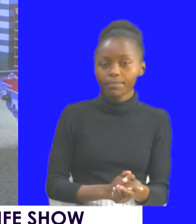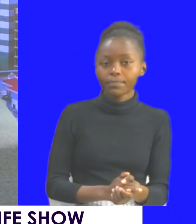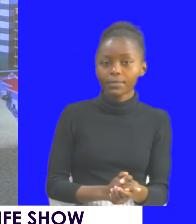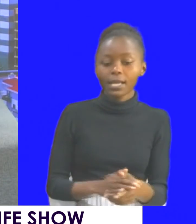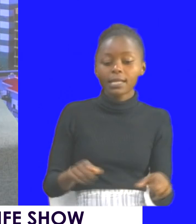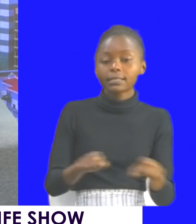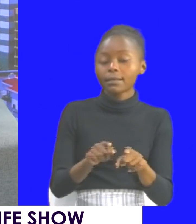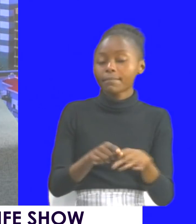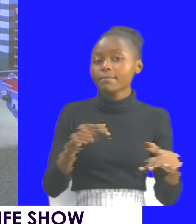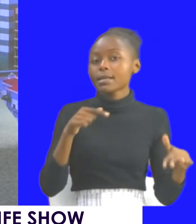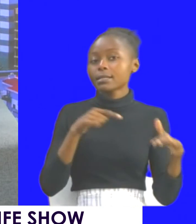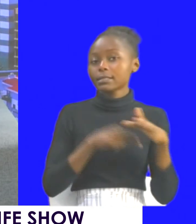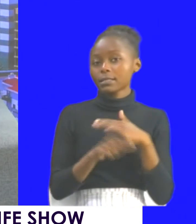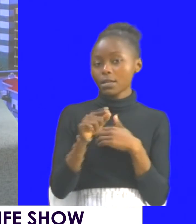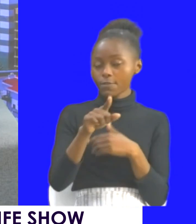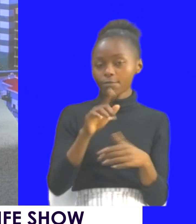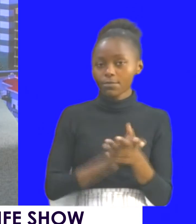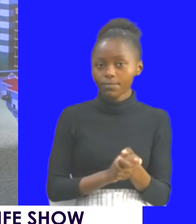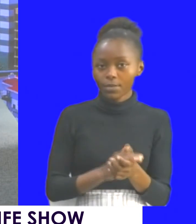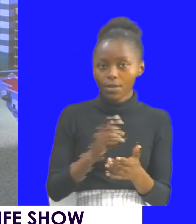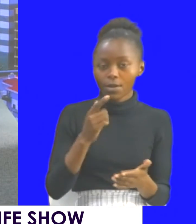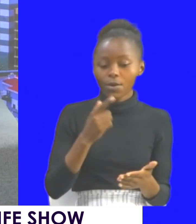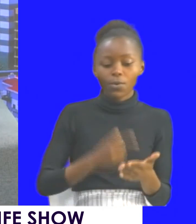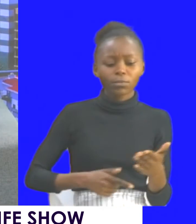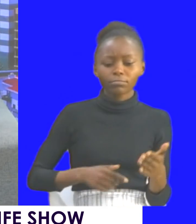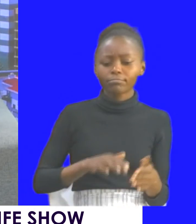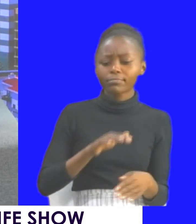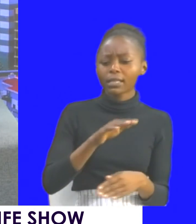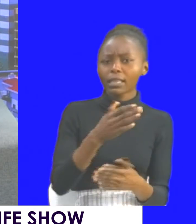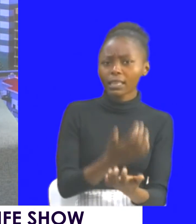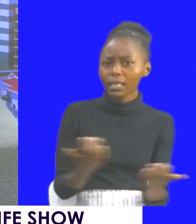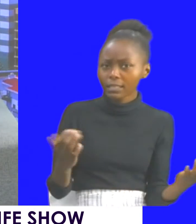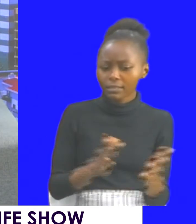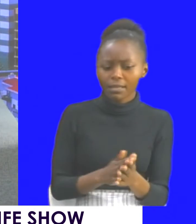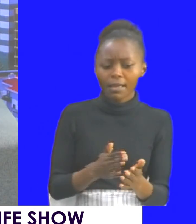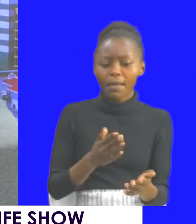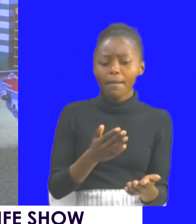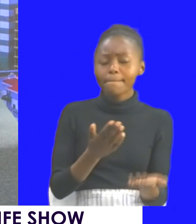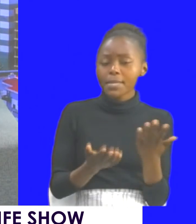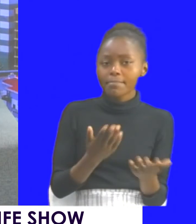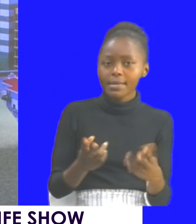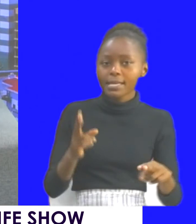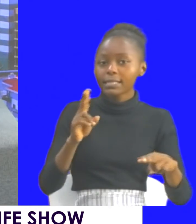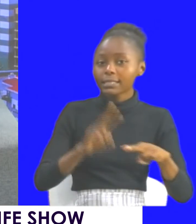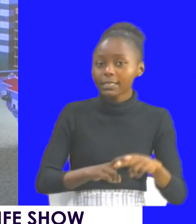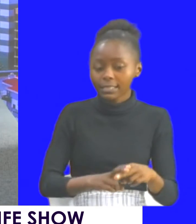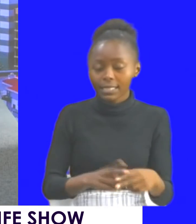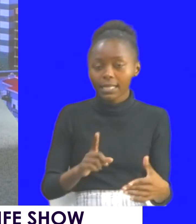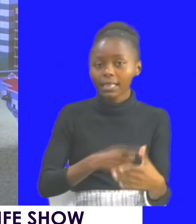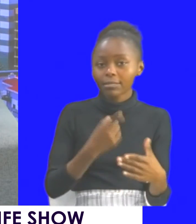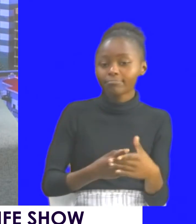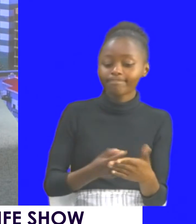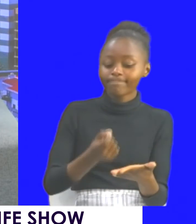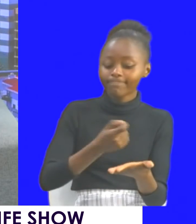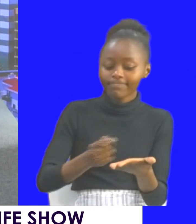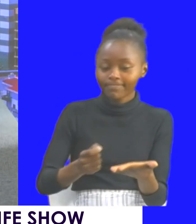of you. Use whatever avenues, even if it means sitting down and writing a memoir and